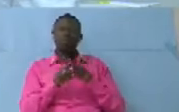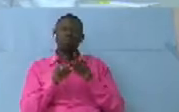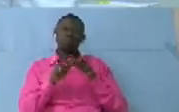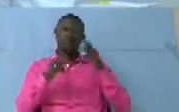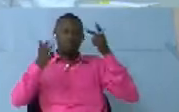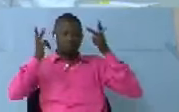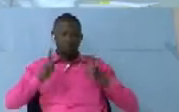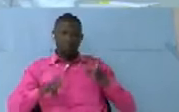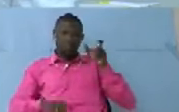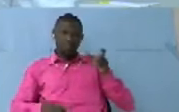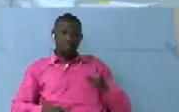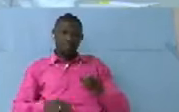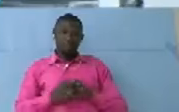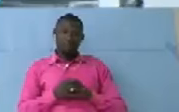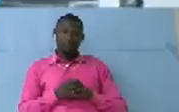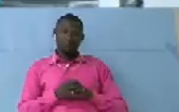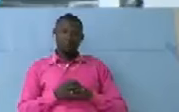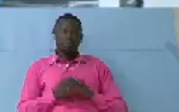lawyer?